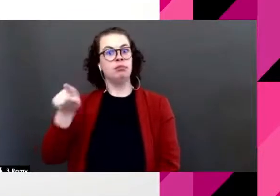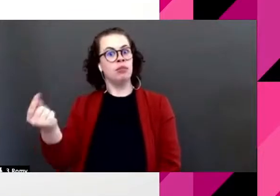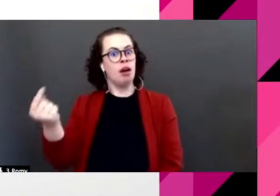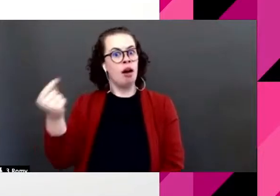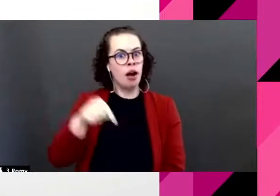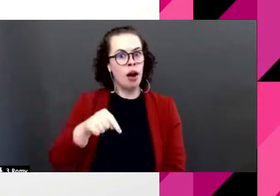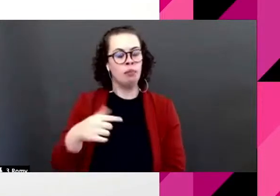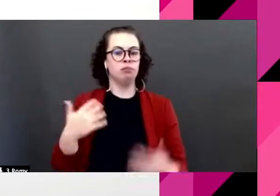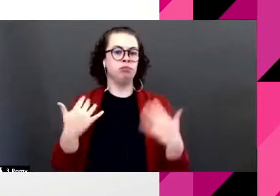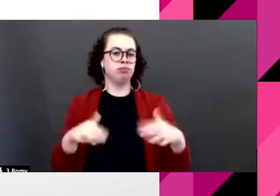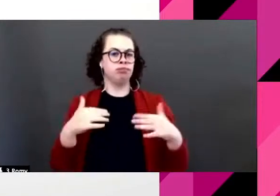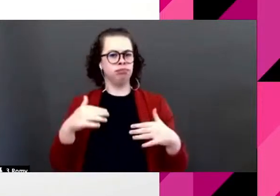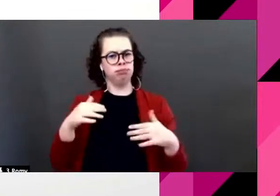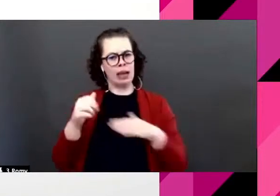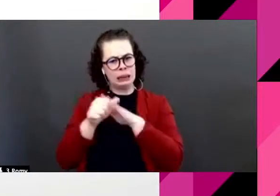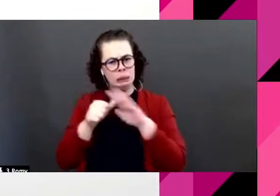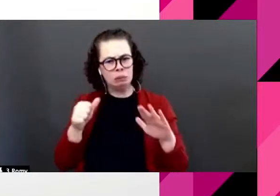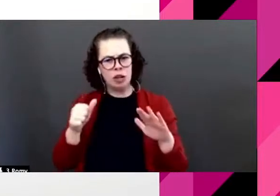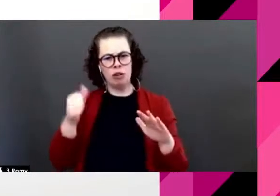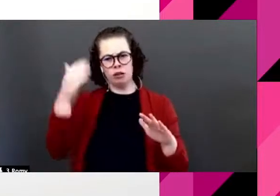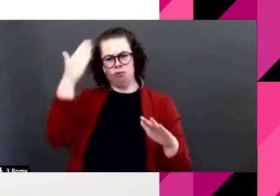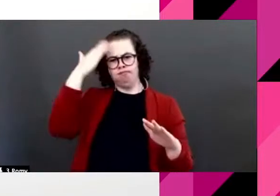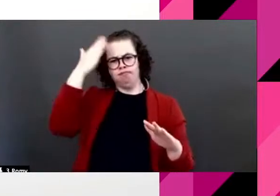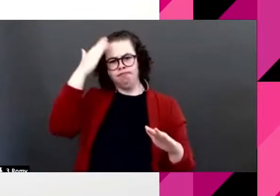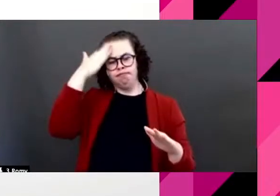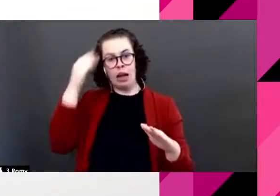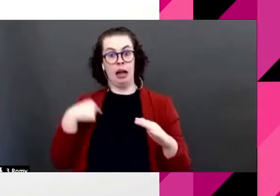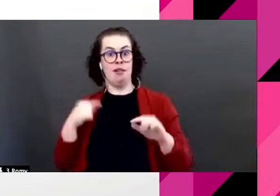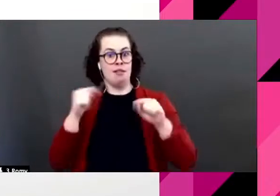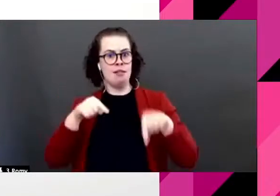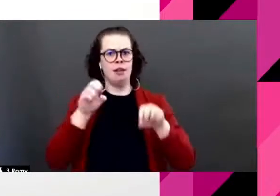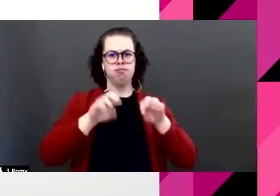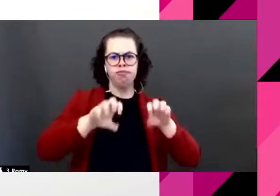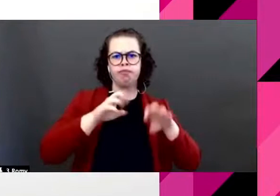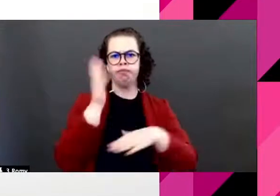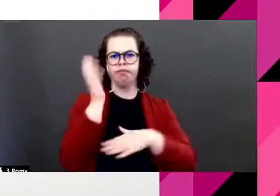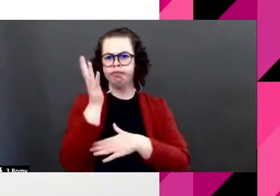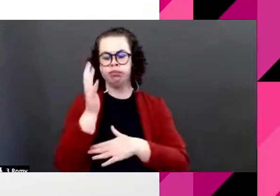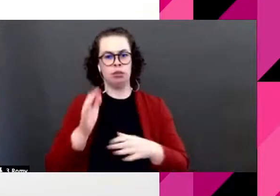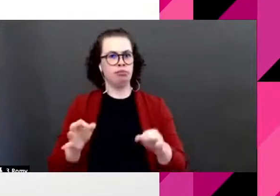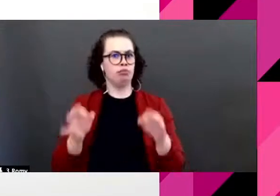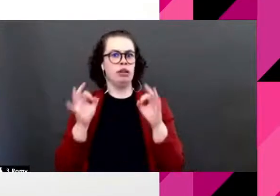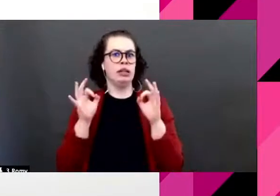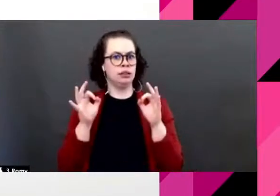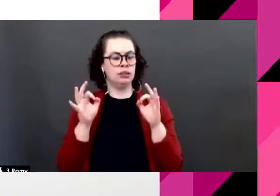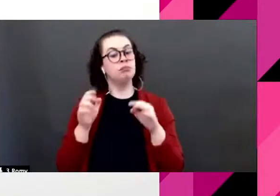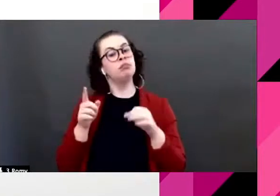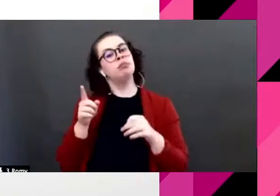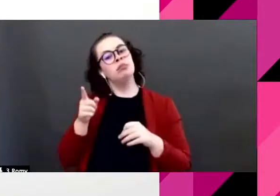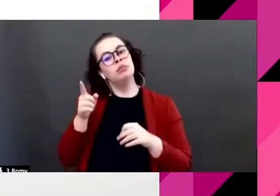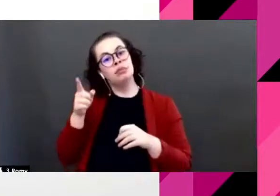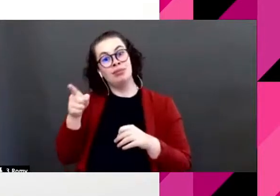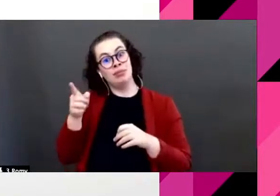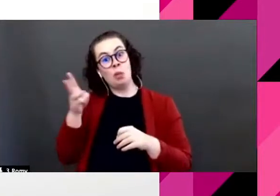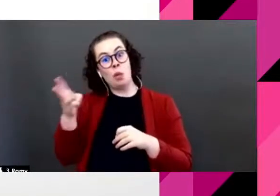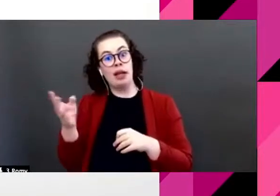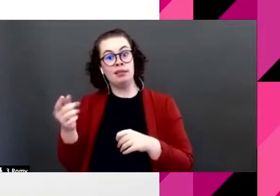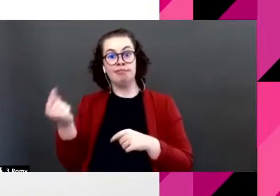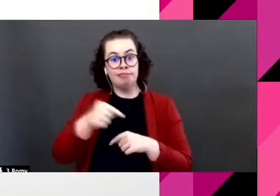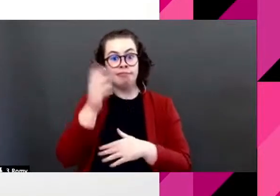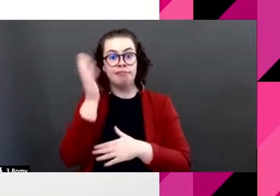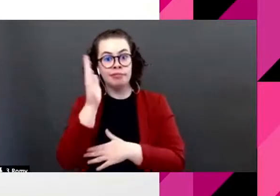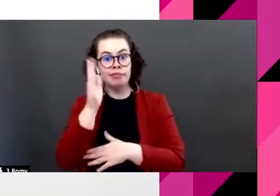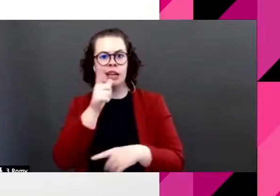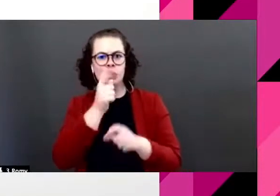her extensive experience and knowledge with us today. And she will offer some reflections on access